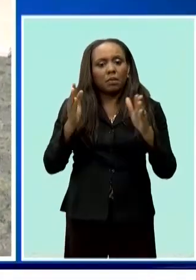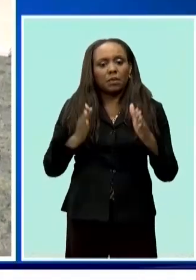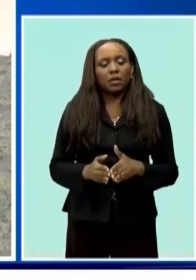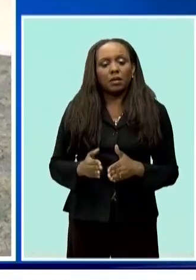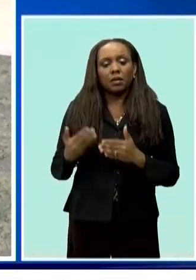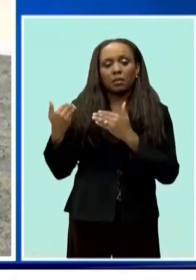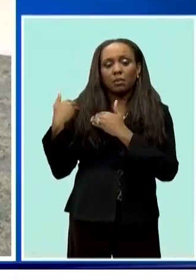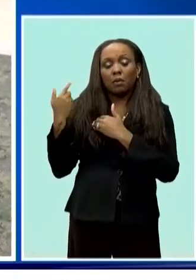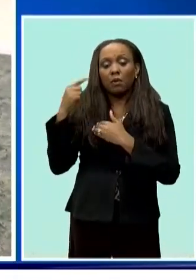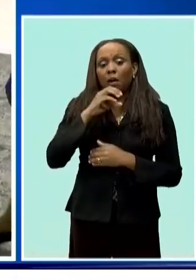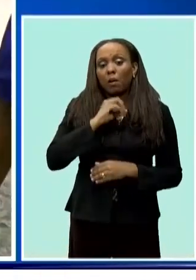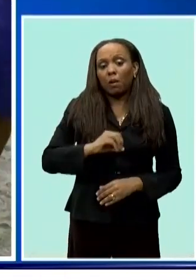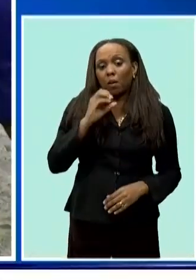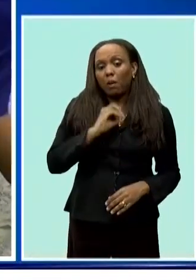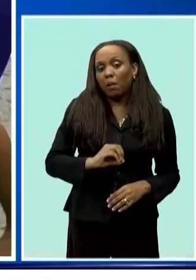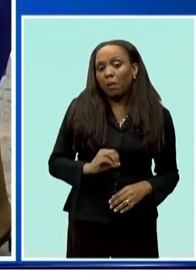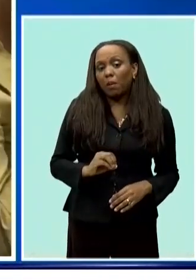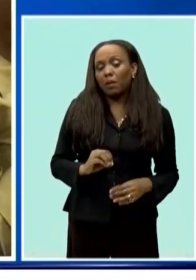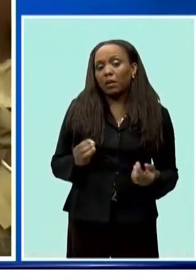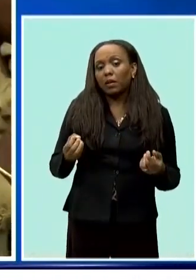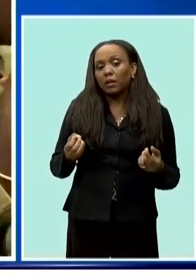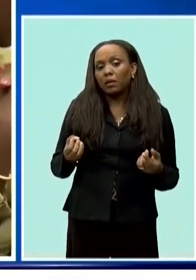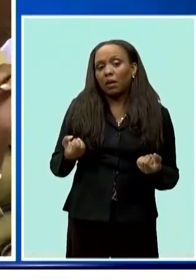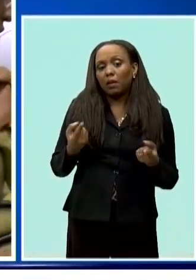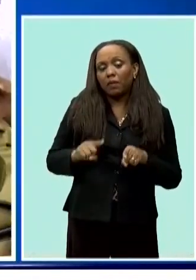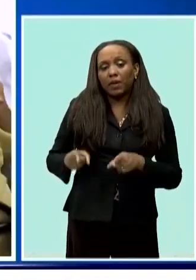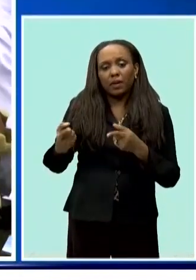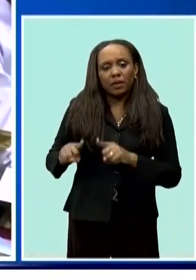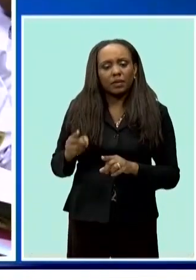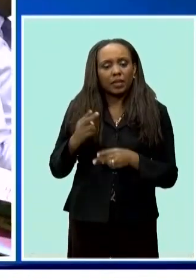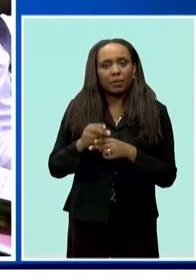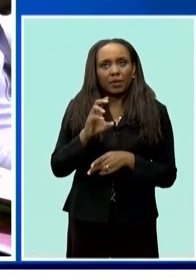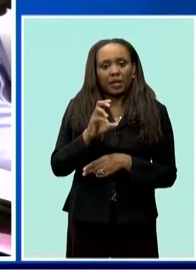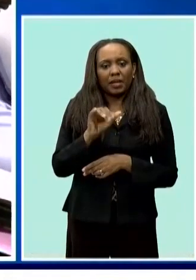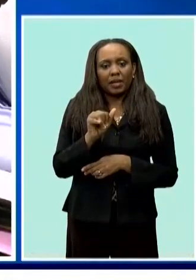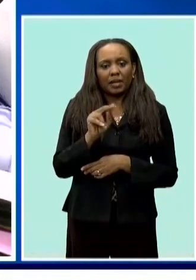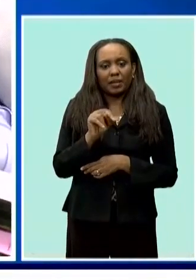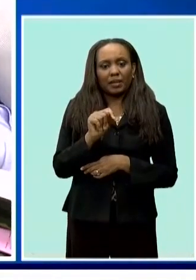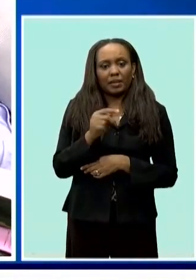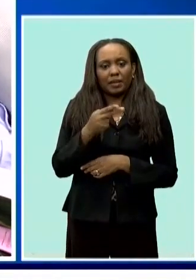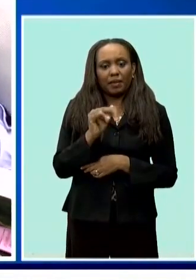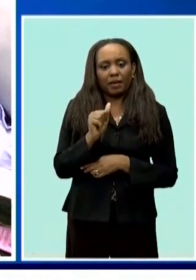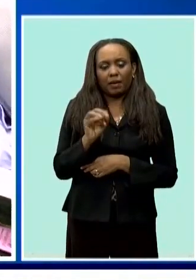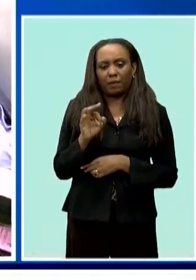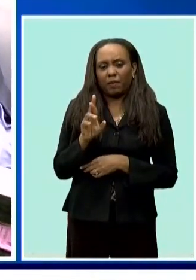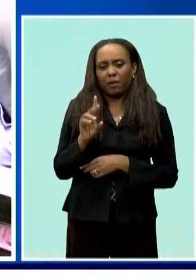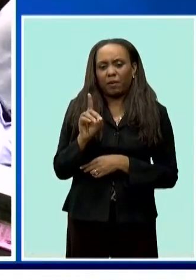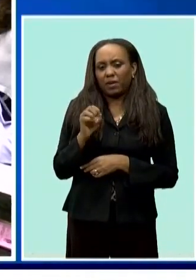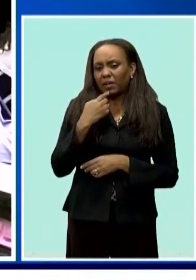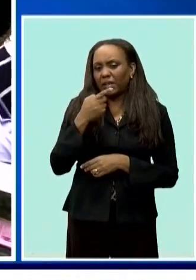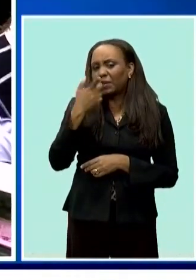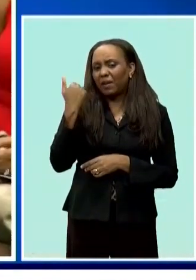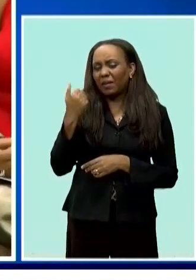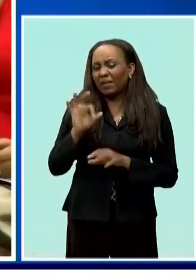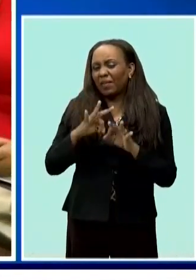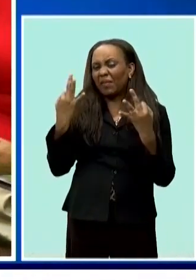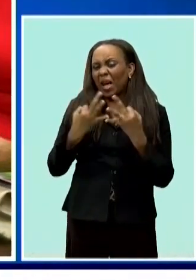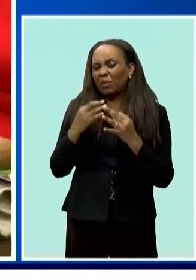And they will man the helpline on a 24-hour basis and will be the lifeblood and frontline of the